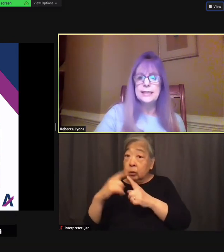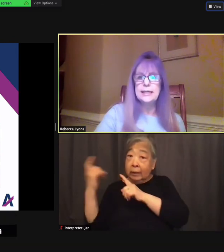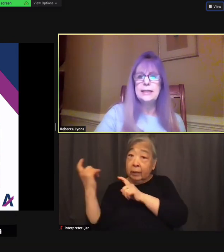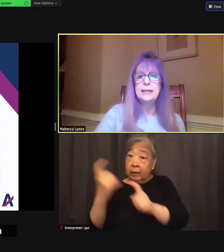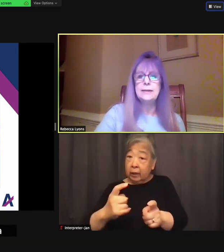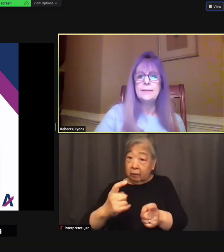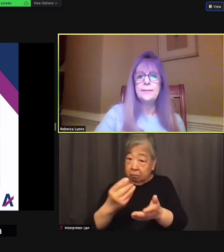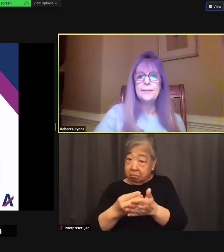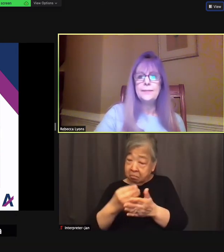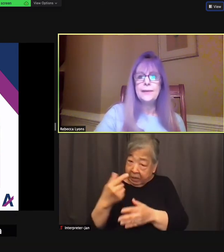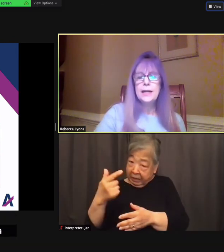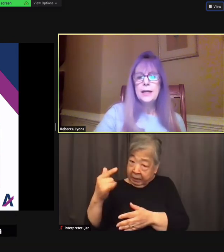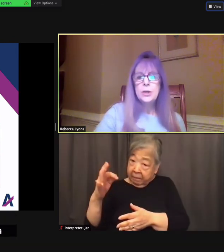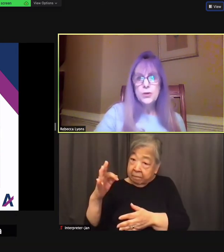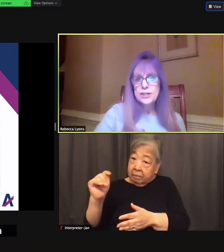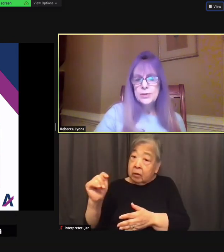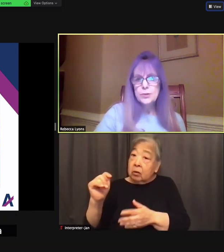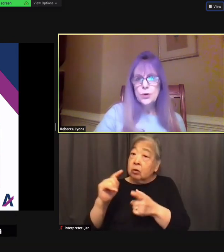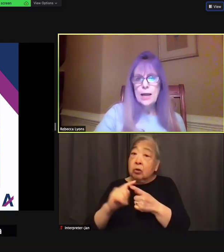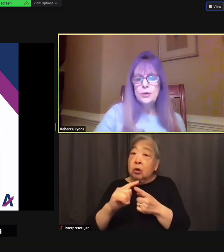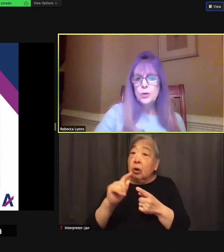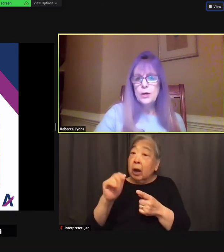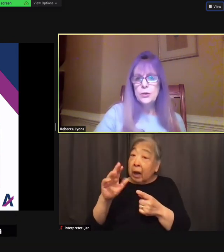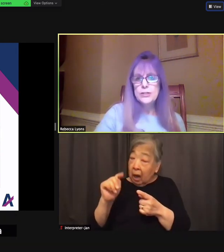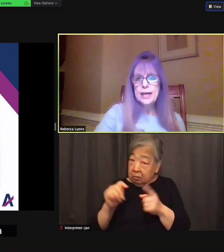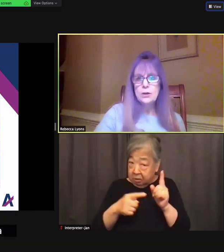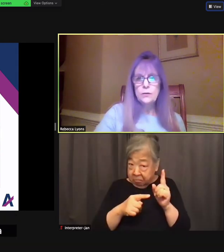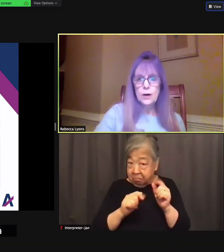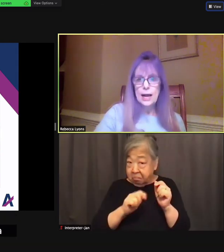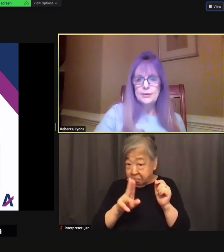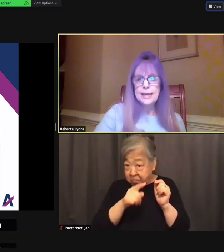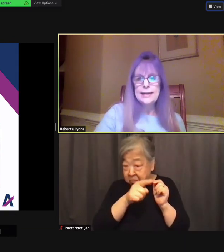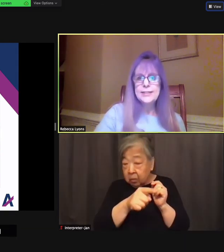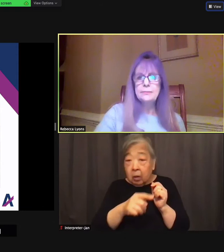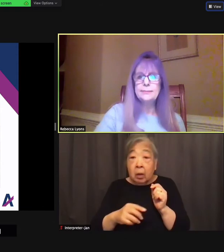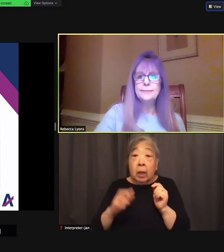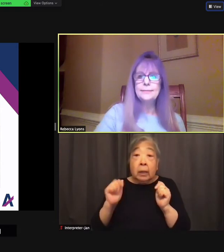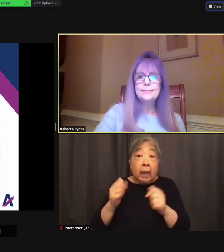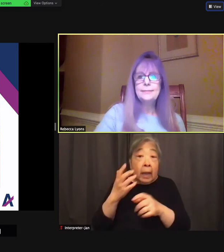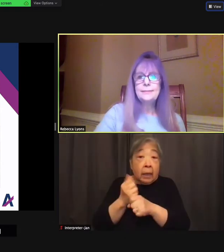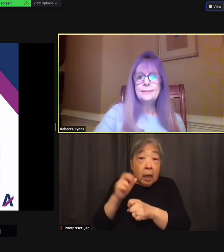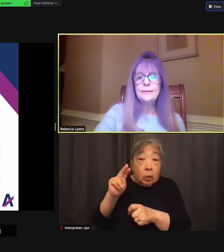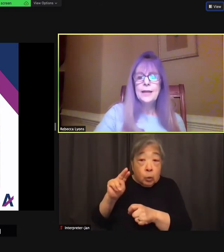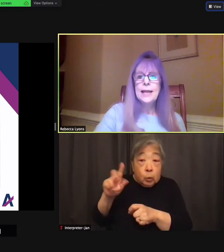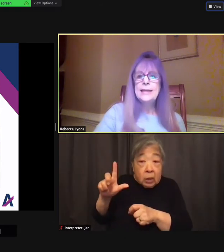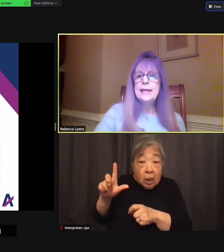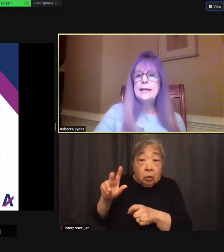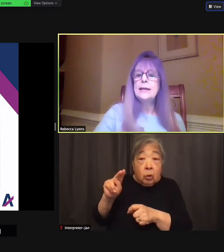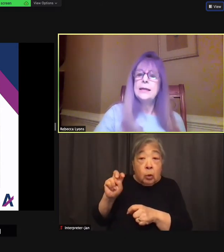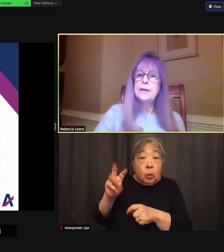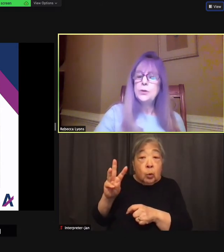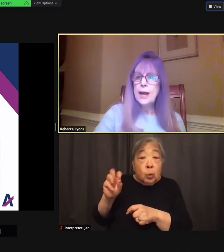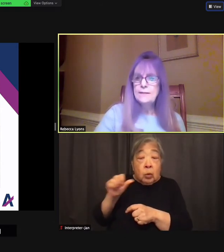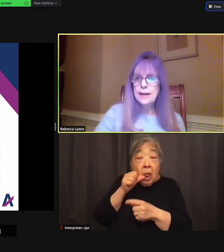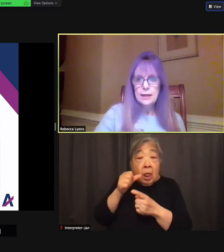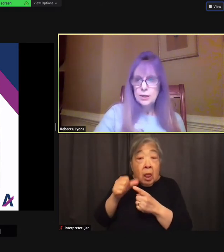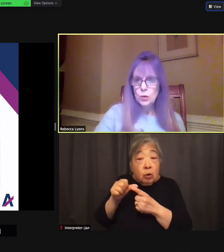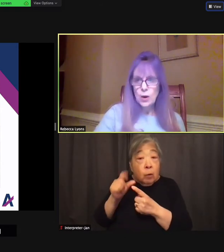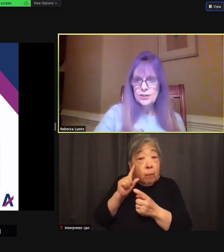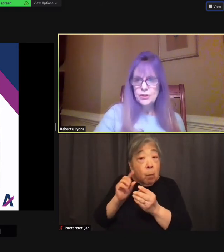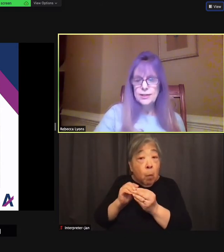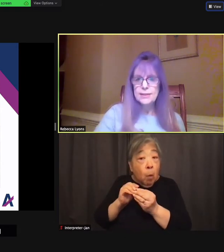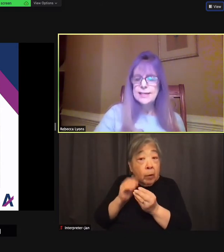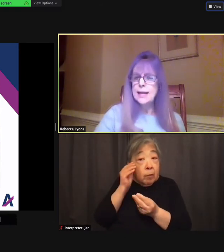that's needed. You can subscribe to our newsletter for updates. And then if you have